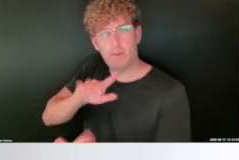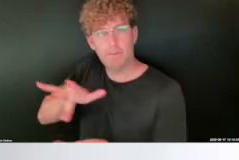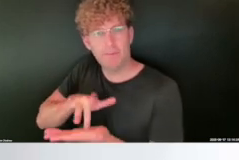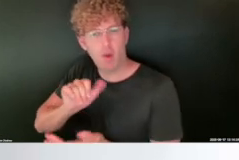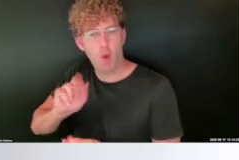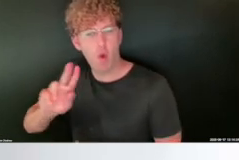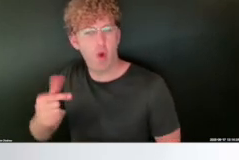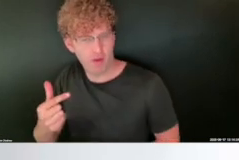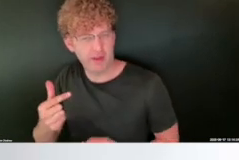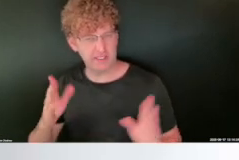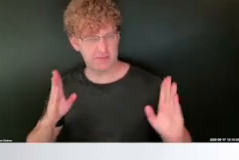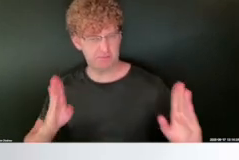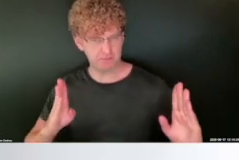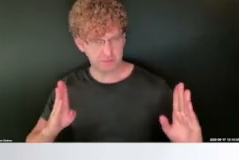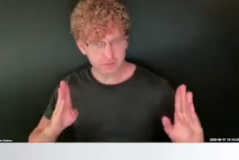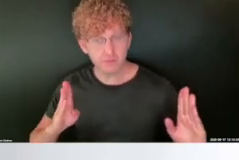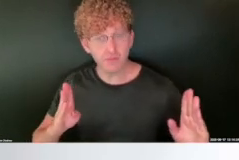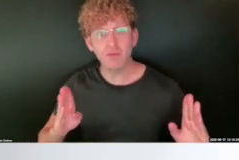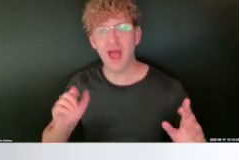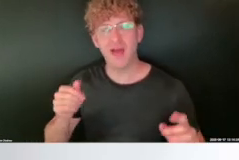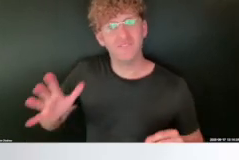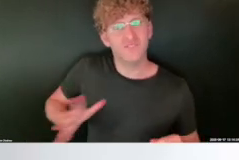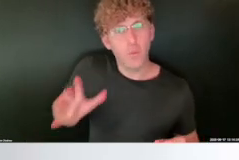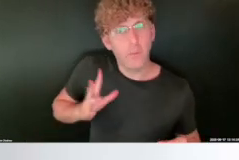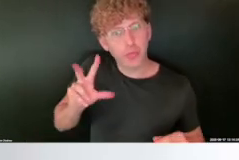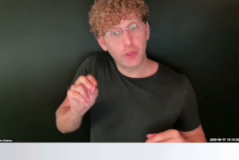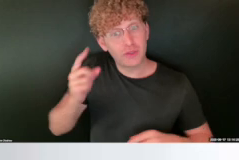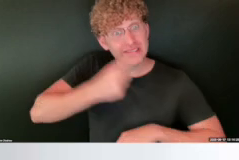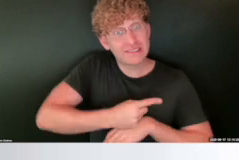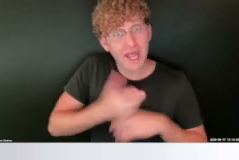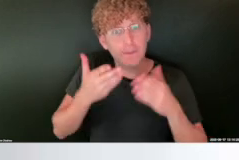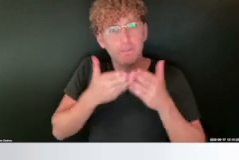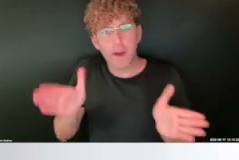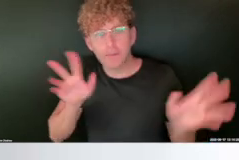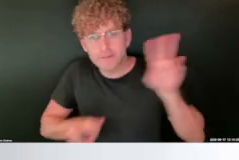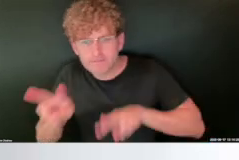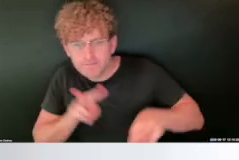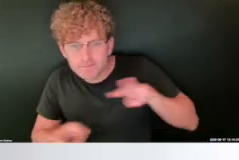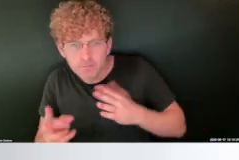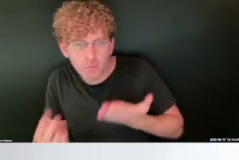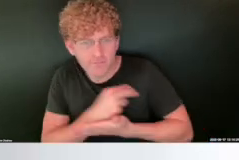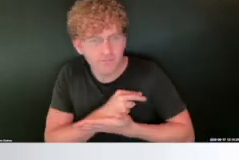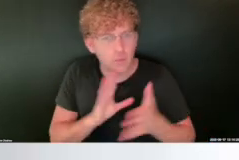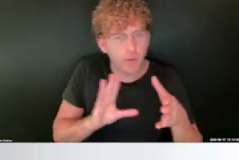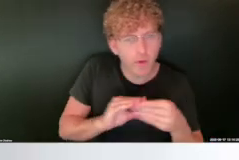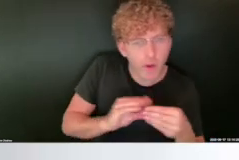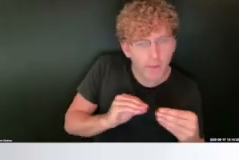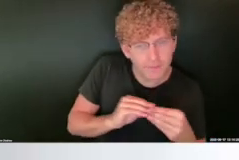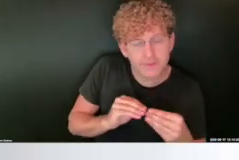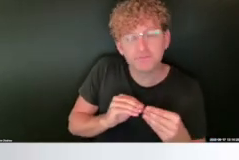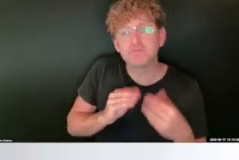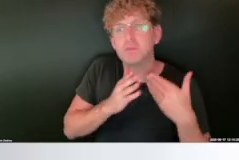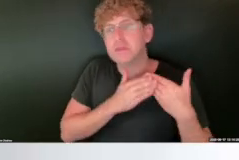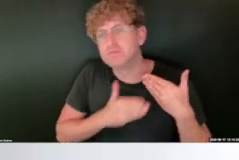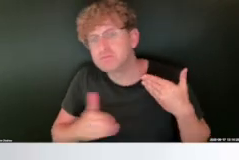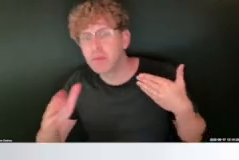30-day public review and comment period from about mid-October to about mid-November to review the